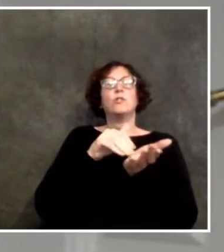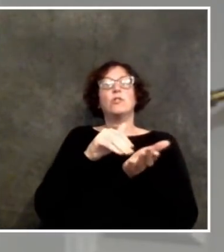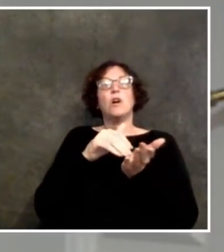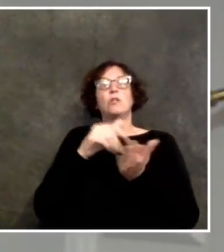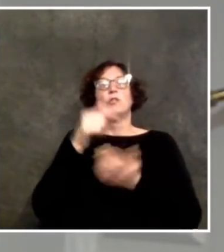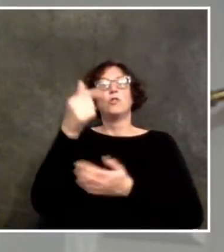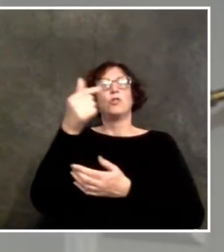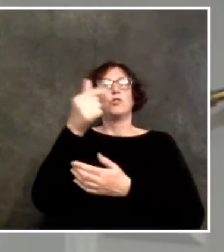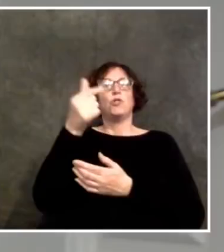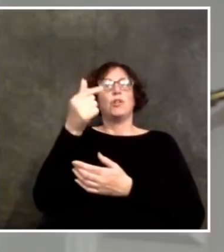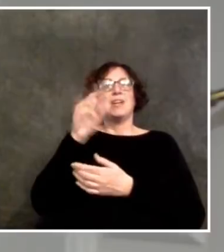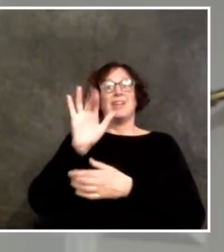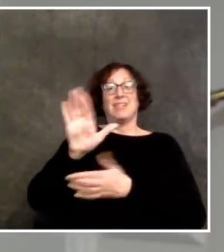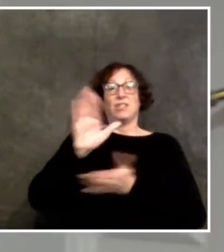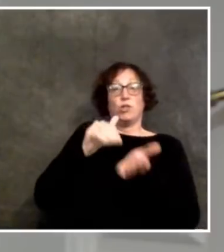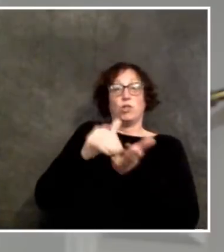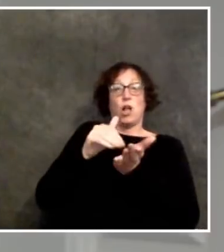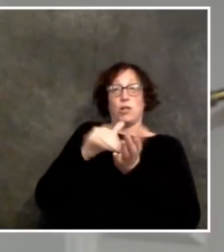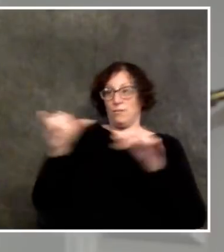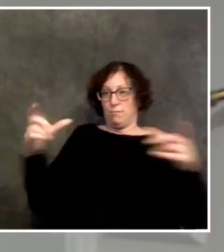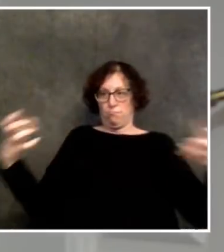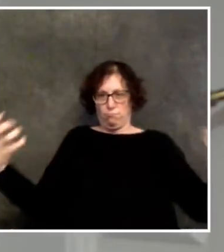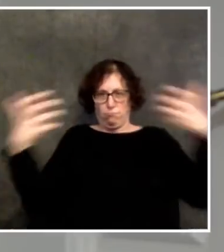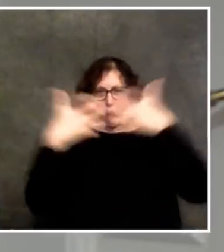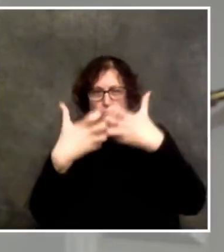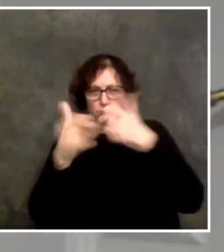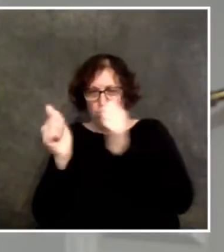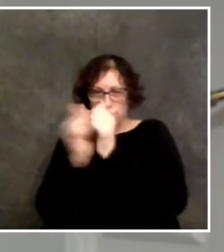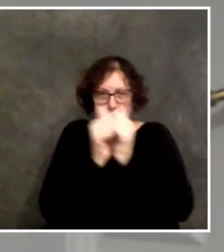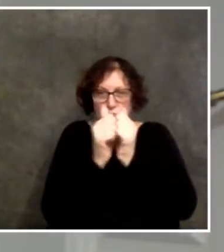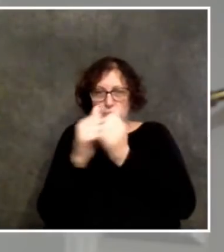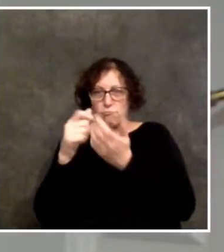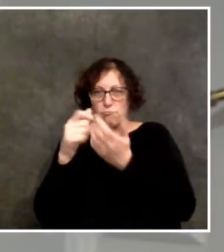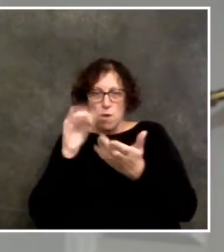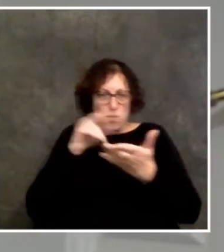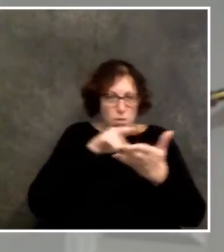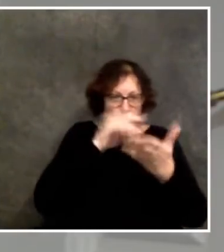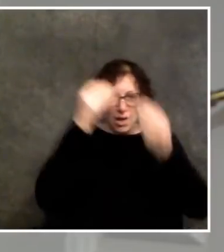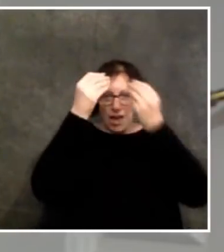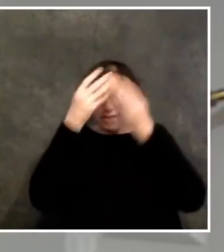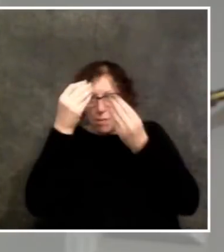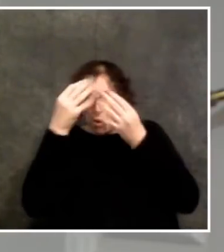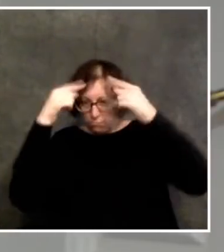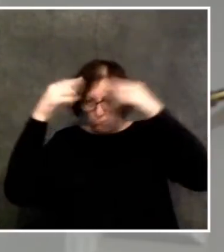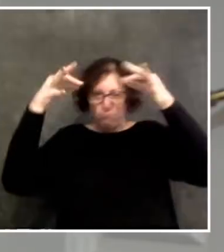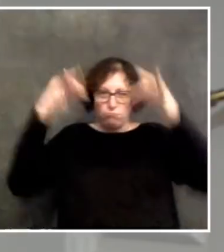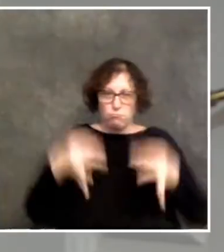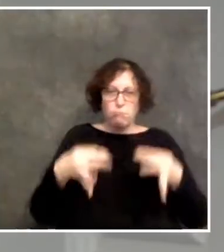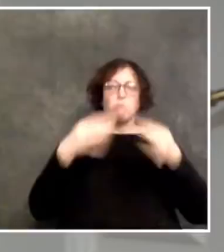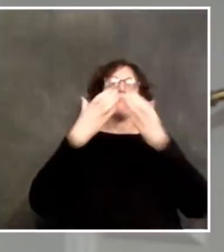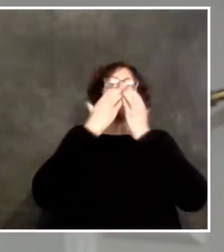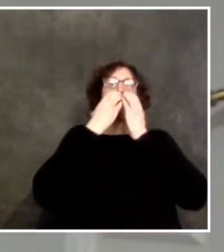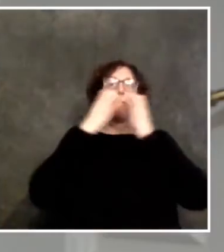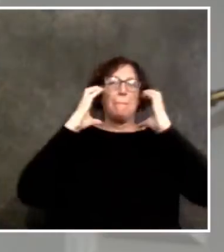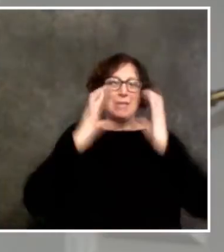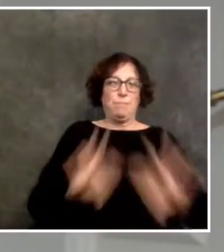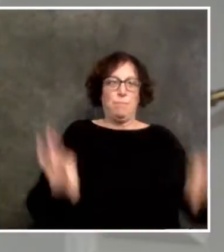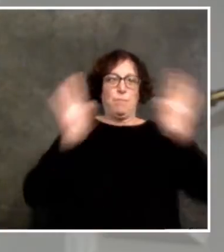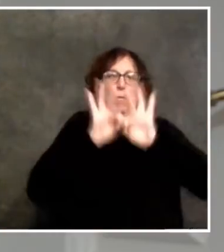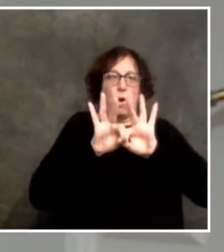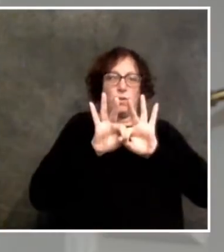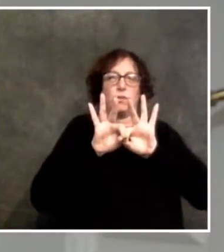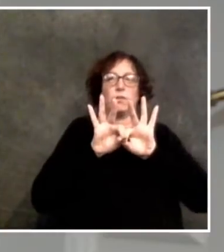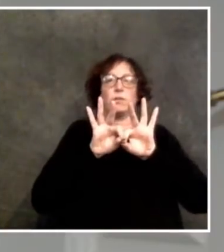COVID-19, was actually a part of reviewing. So we are intimately involved in the scientific community to make sure that